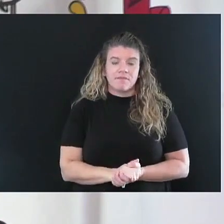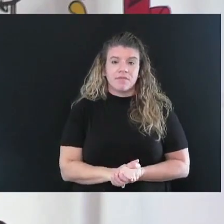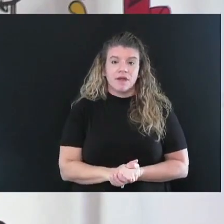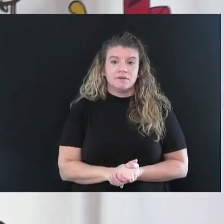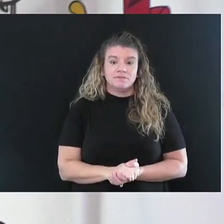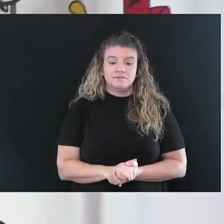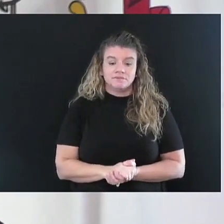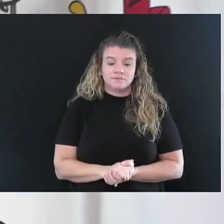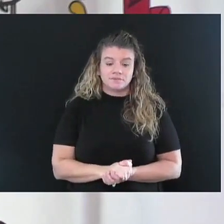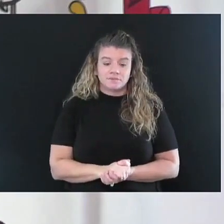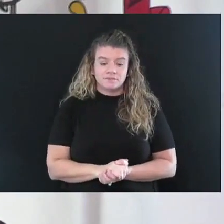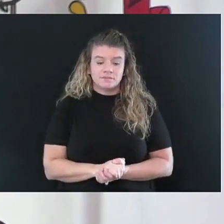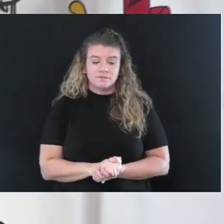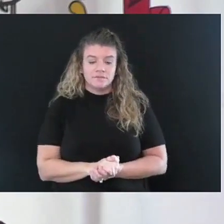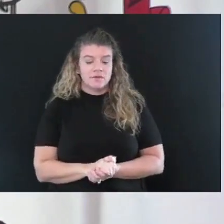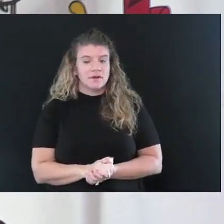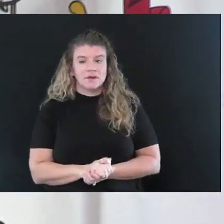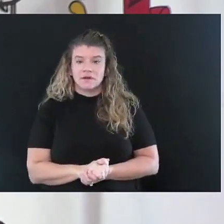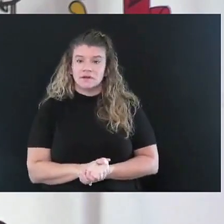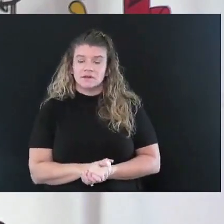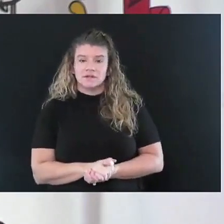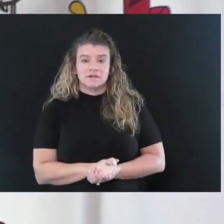Now, oh boy.